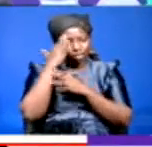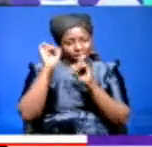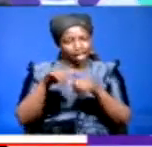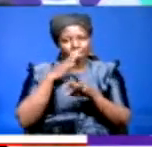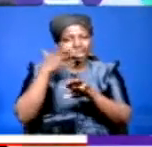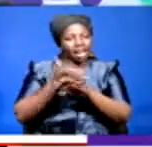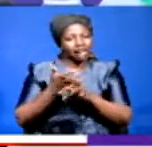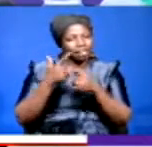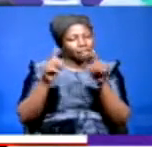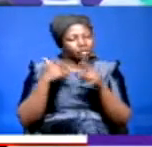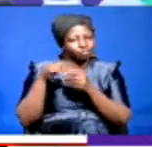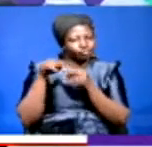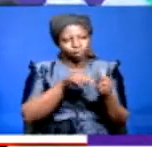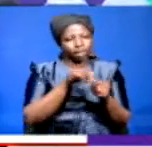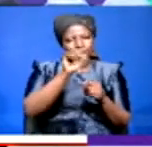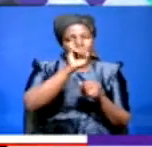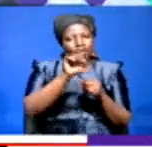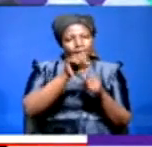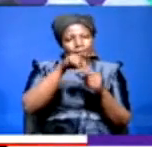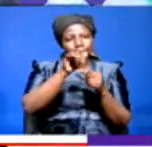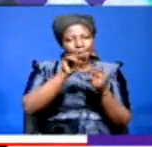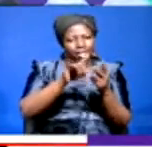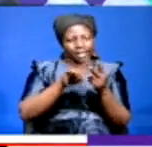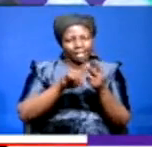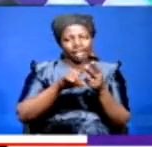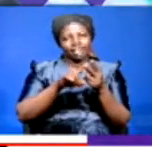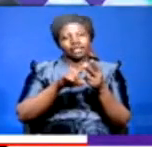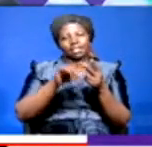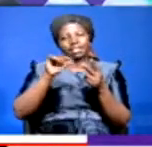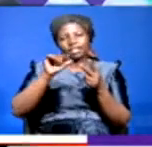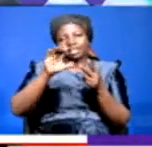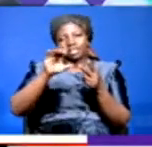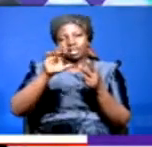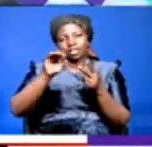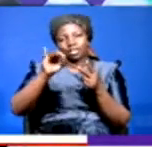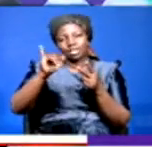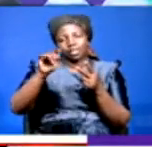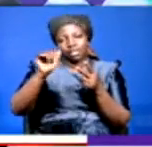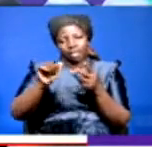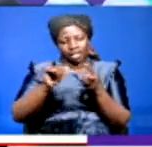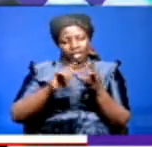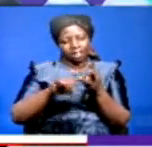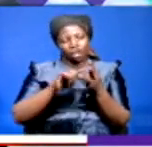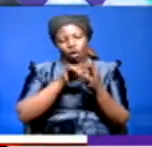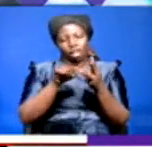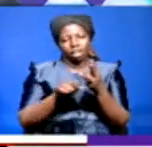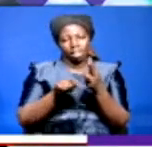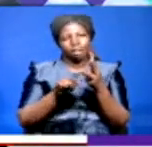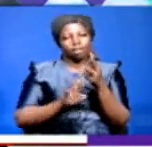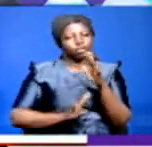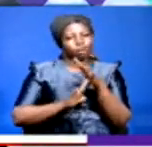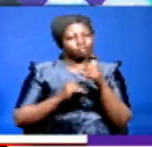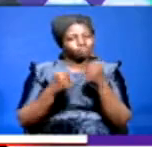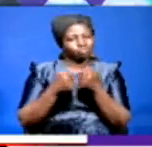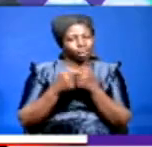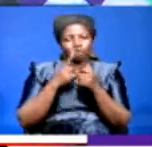Belgium and Croatia, all of those were similarly tough matches. So we're going to do everything